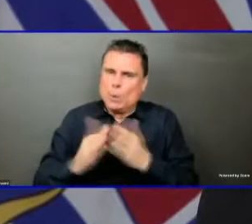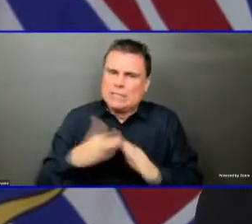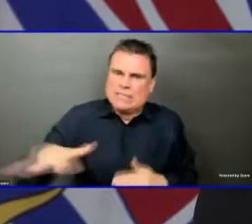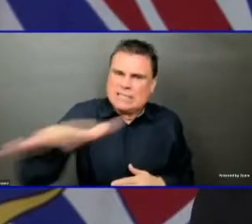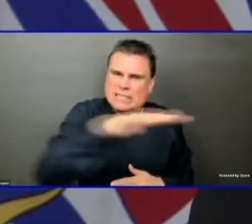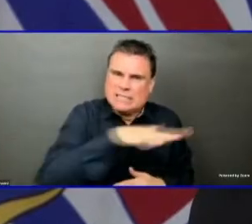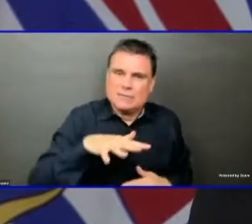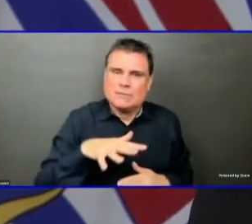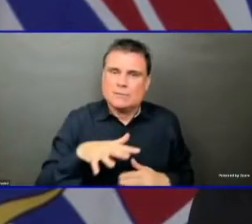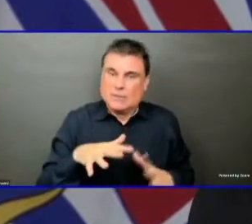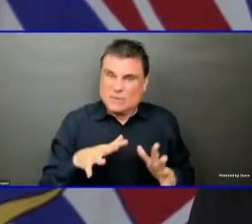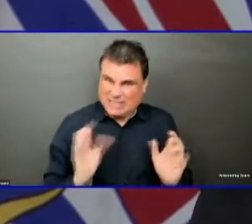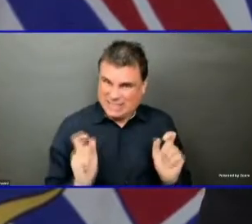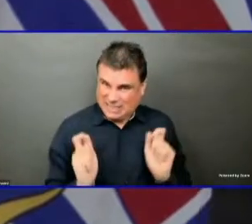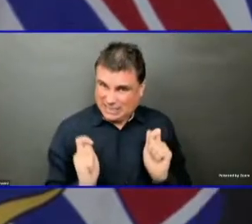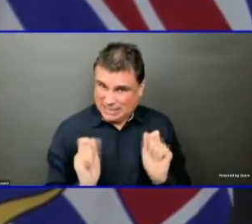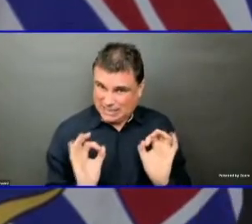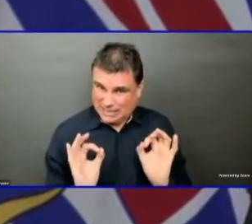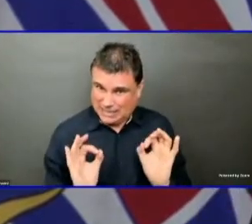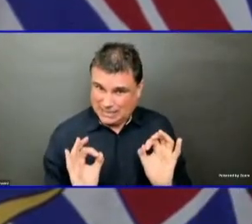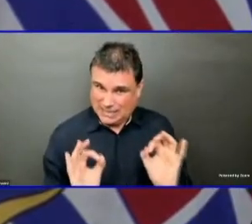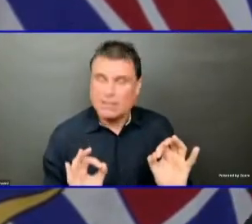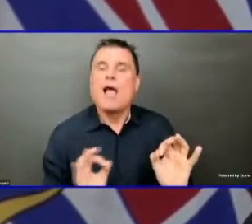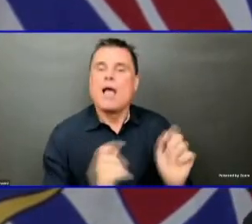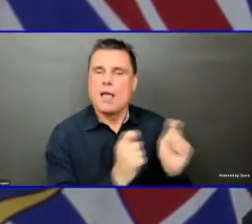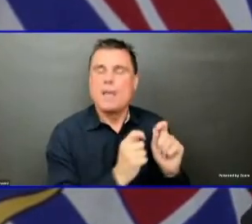calm, and staying safe.